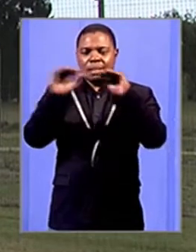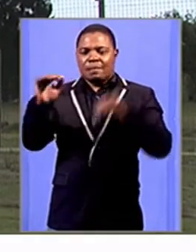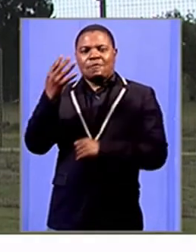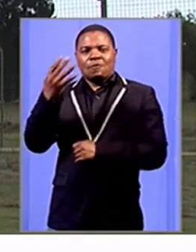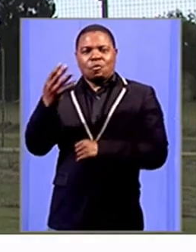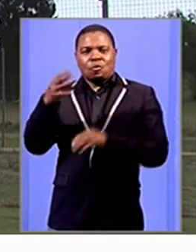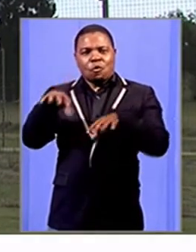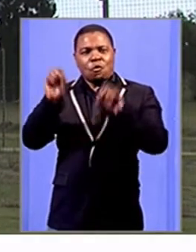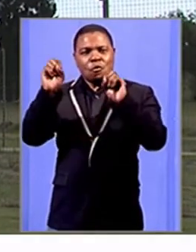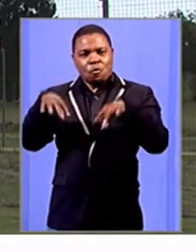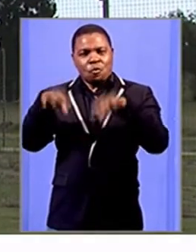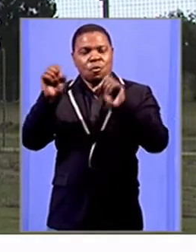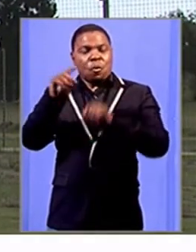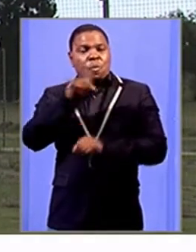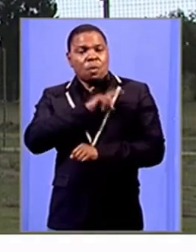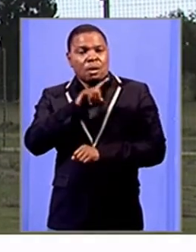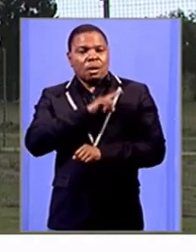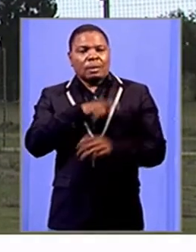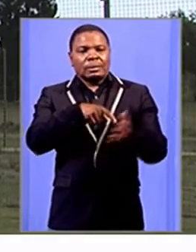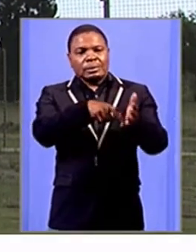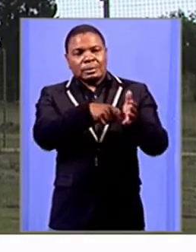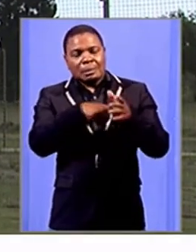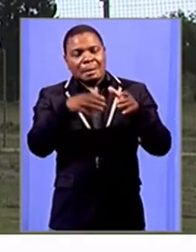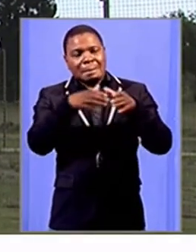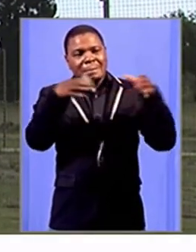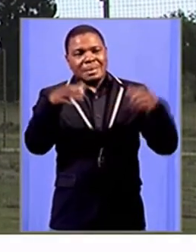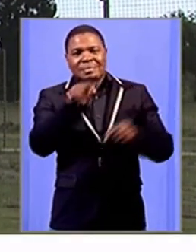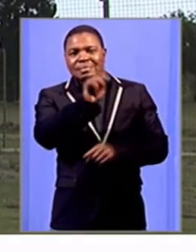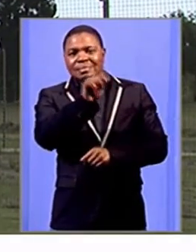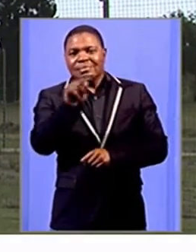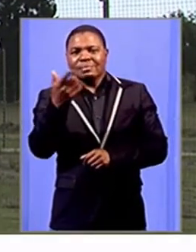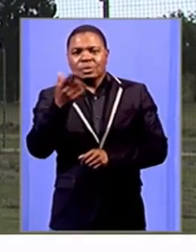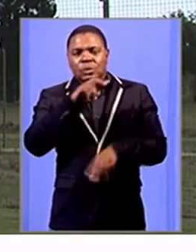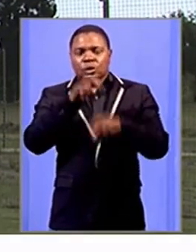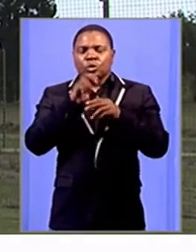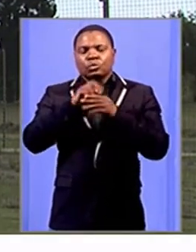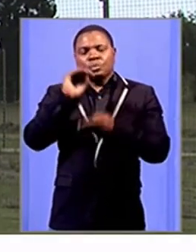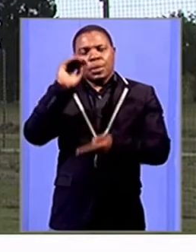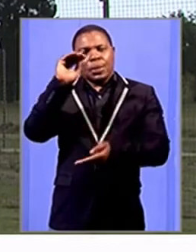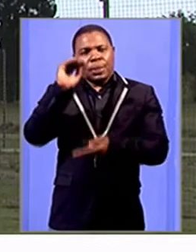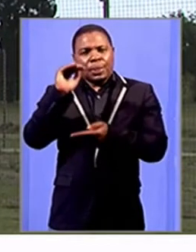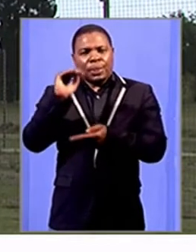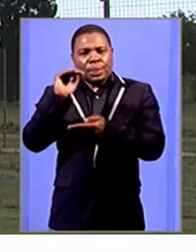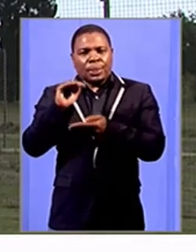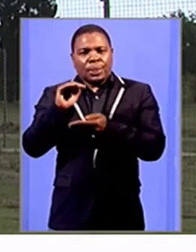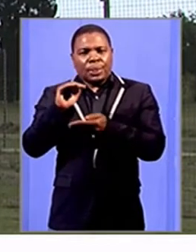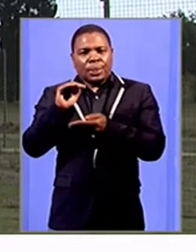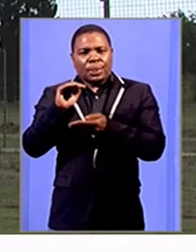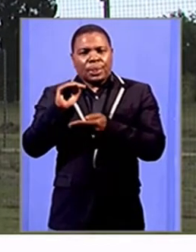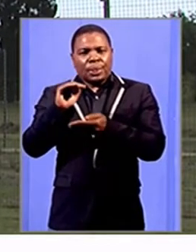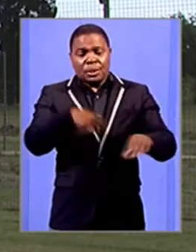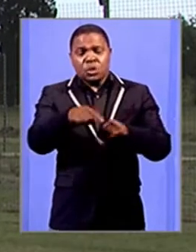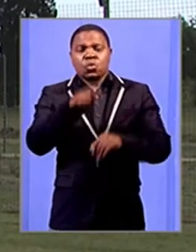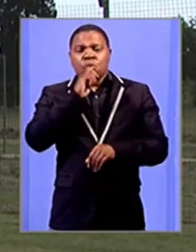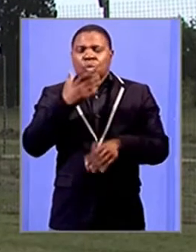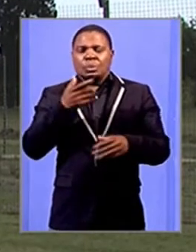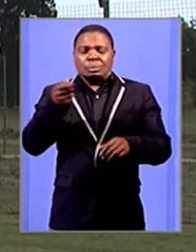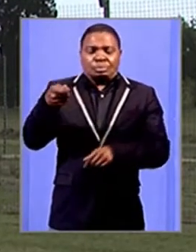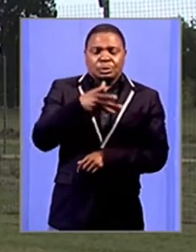order to reduce the usage of open cycle gas turbines, which burn very expensive